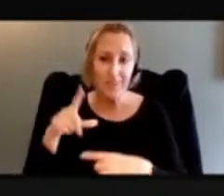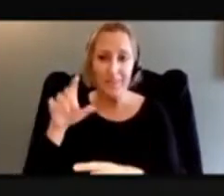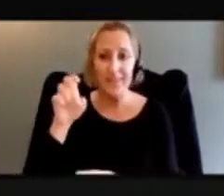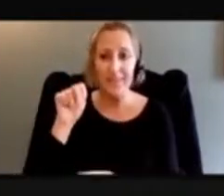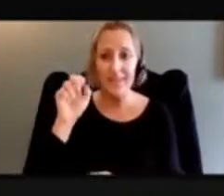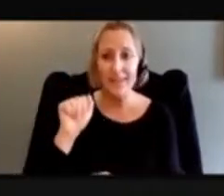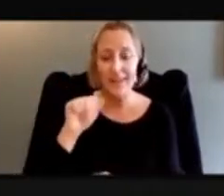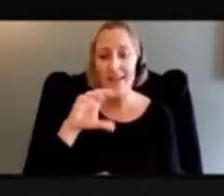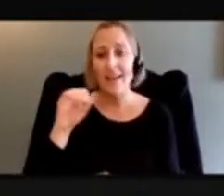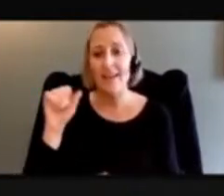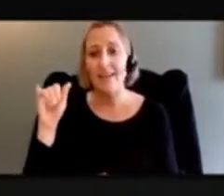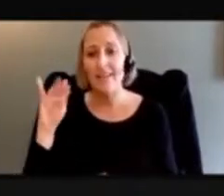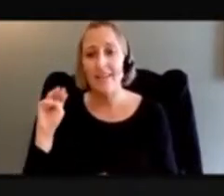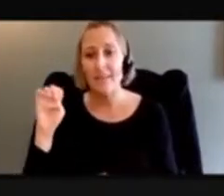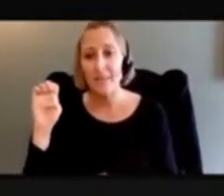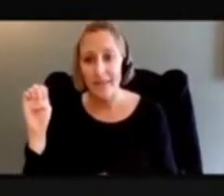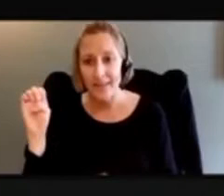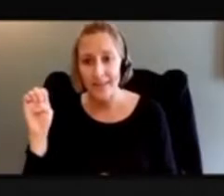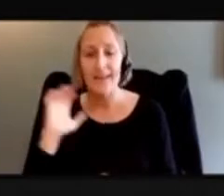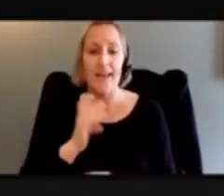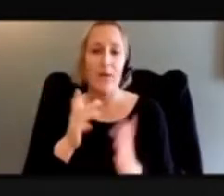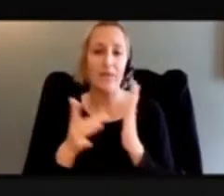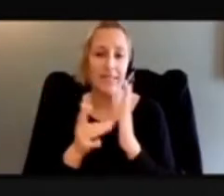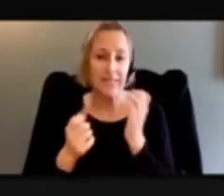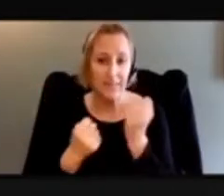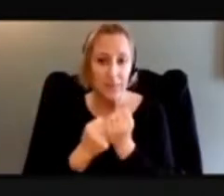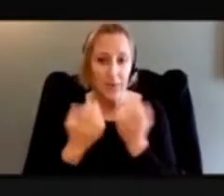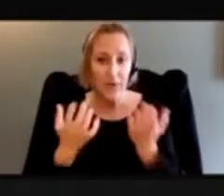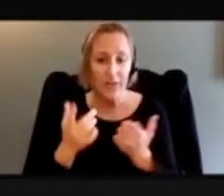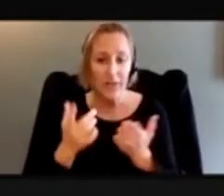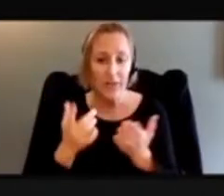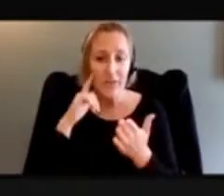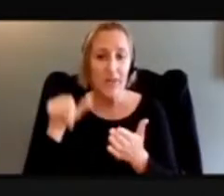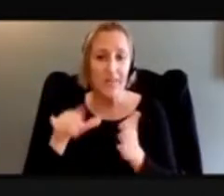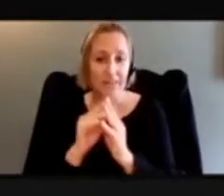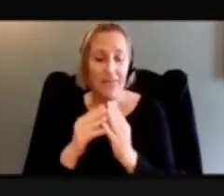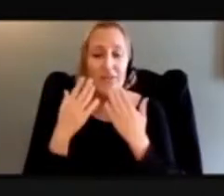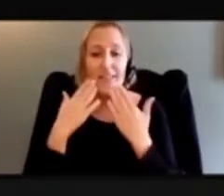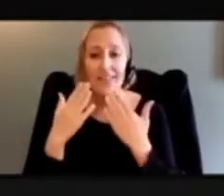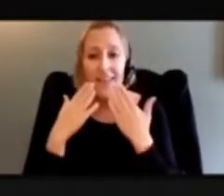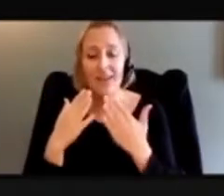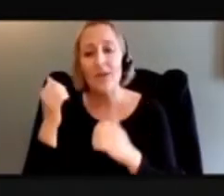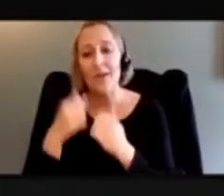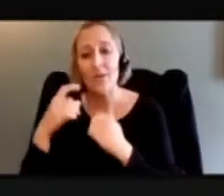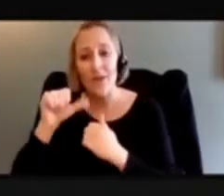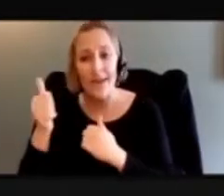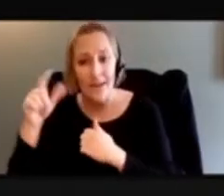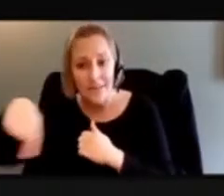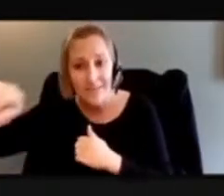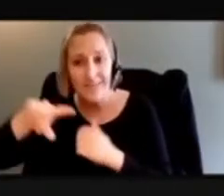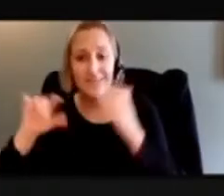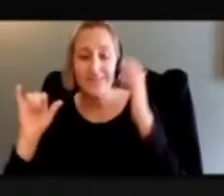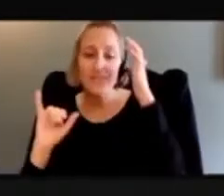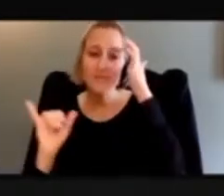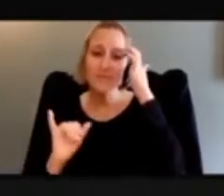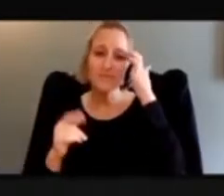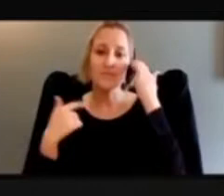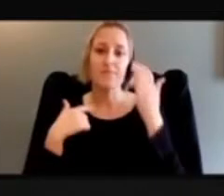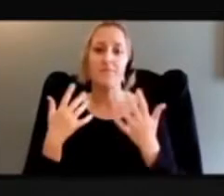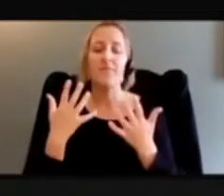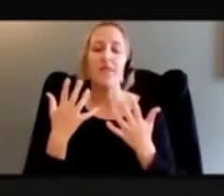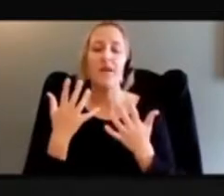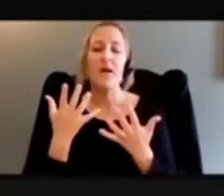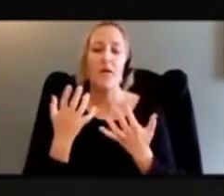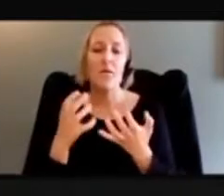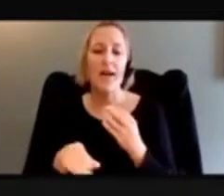and Amy. And our tech support for the conference. Thank you, Jansen, and everybody else. And just one more note, as